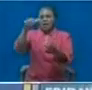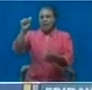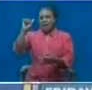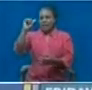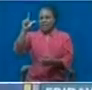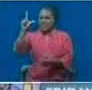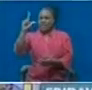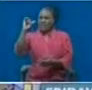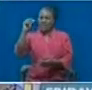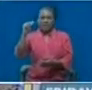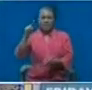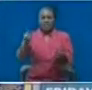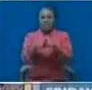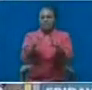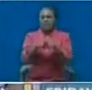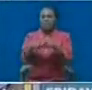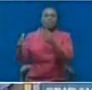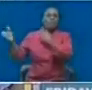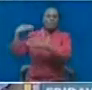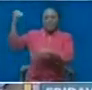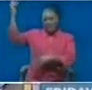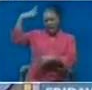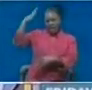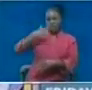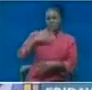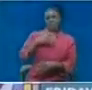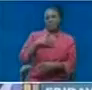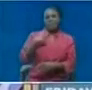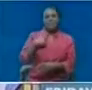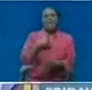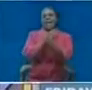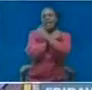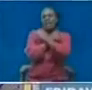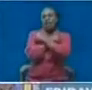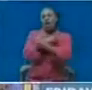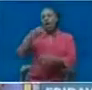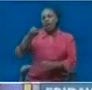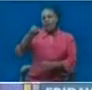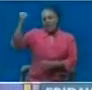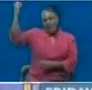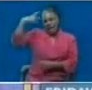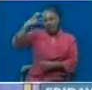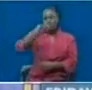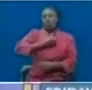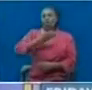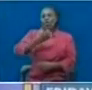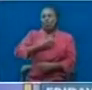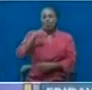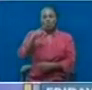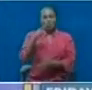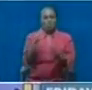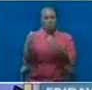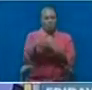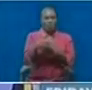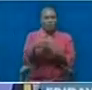that. So and also we're in pursuit of our own light, you know? Yes. Oh, okay. So I quite like that. We're in pursuit of our own light. Yeah. Wamboi, you're so stiff. Is it because you're behind the table?